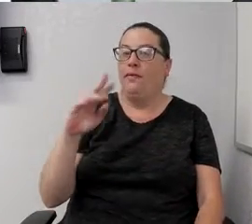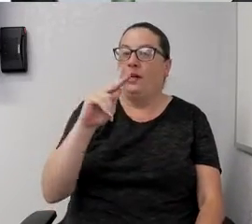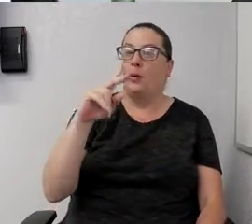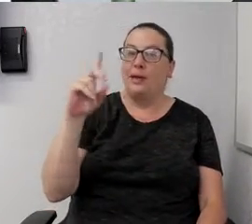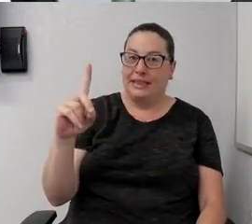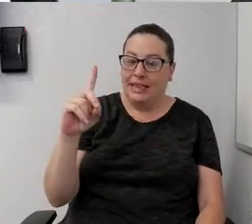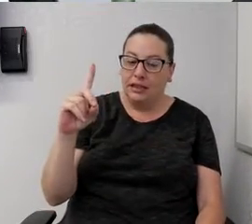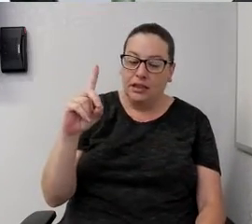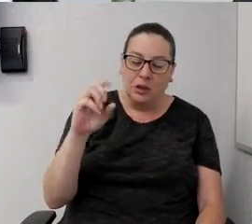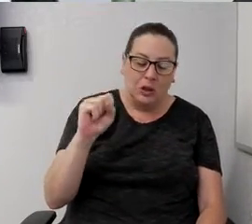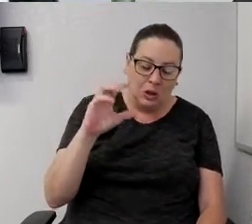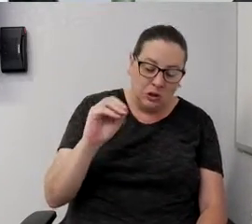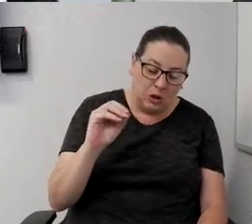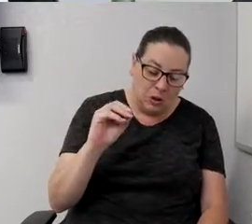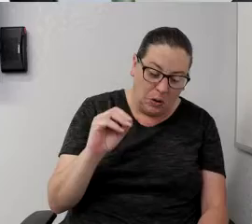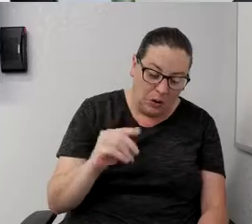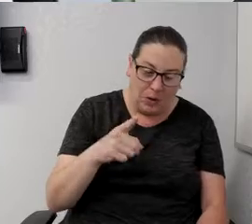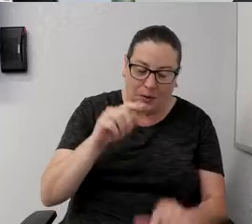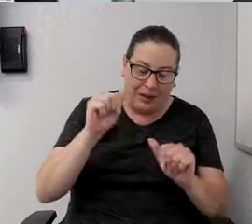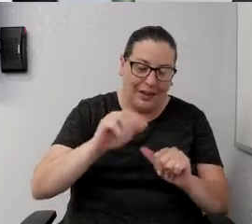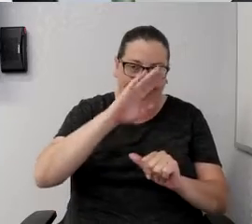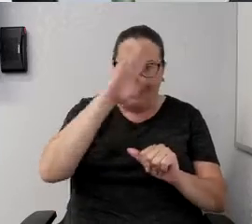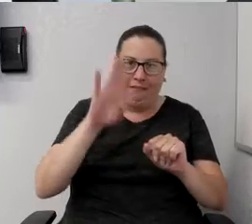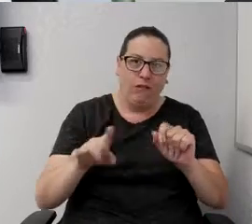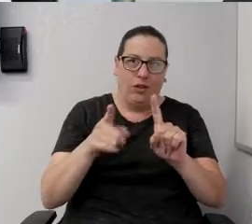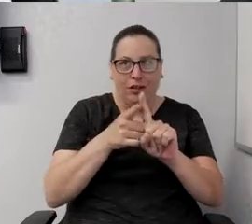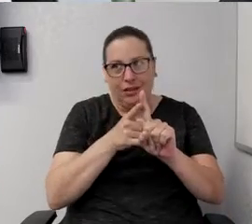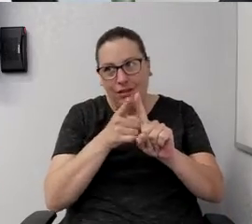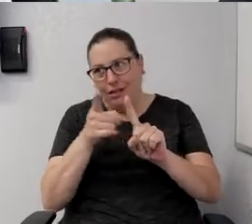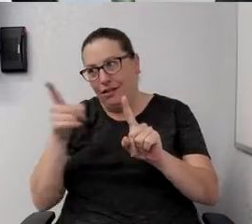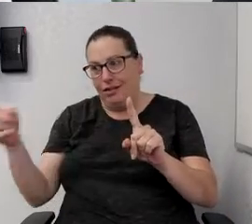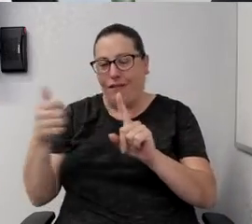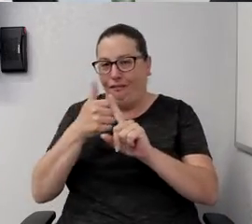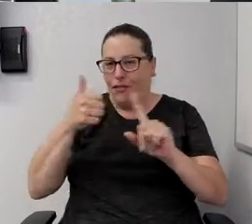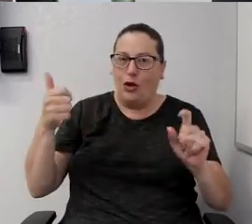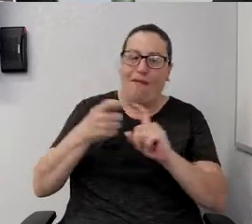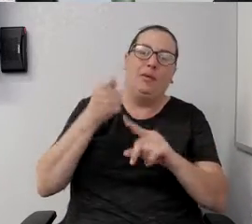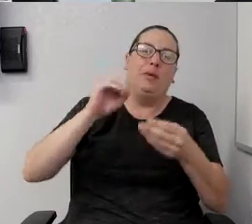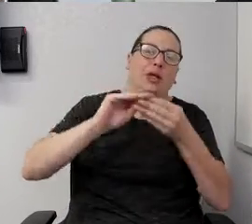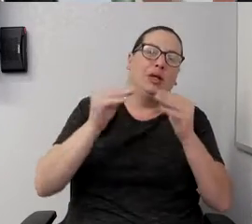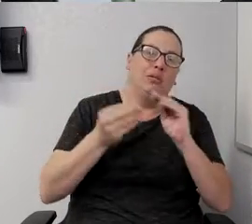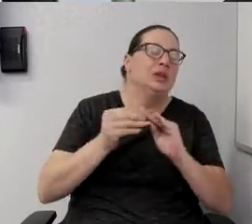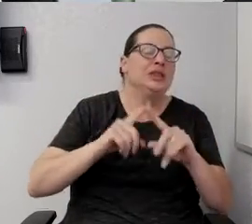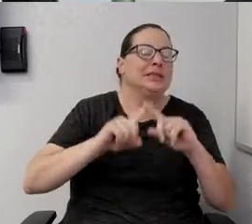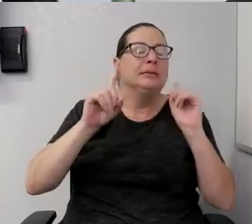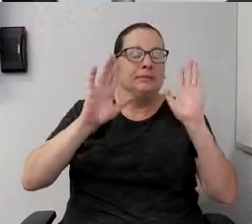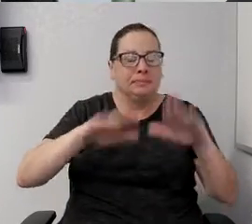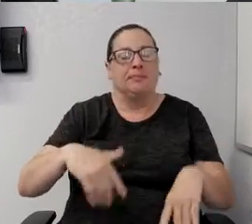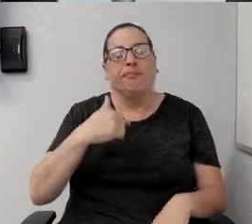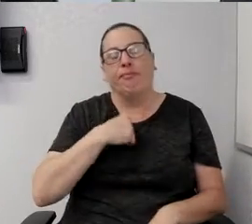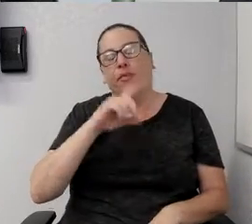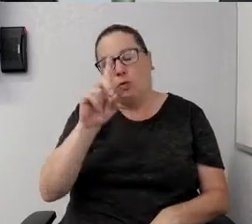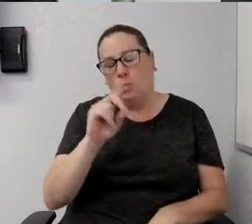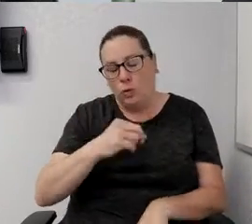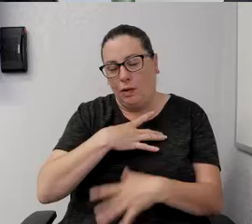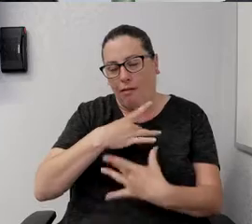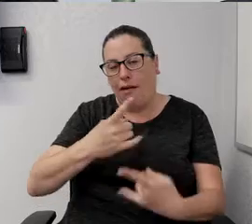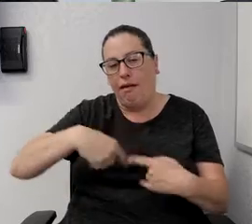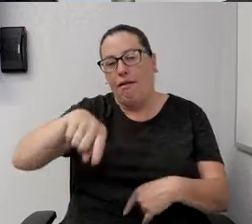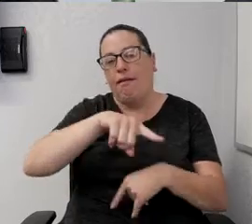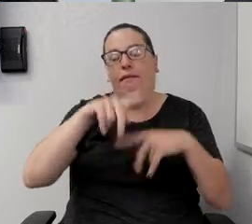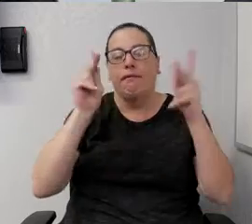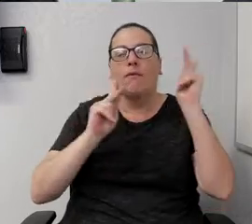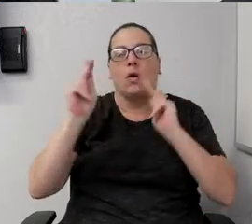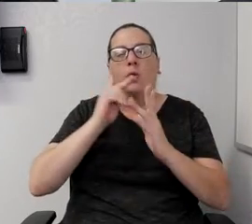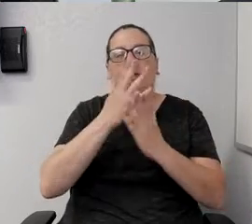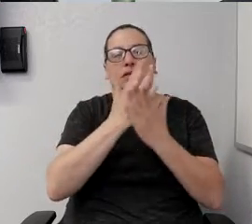so you can never drift too far away from the numbers. Right. No, I do like giving folks some